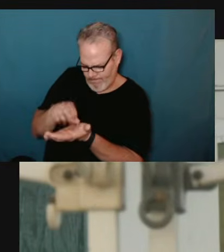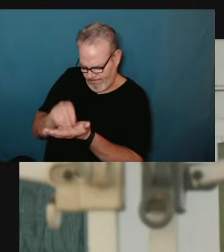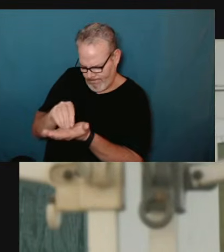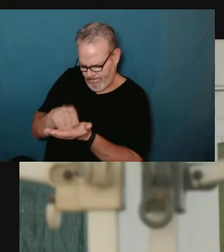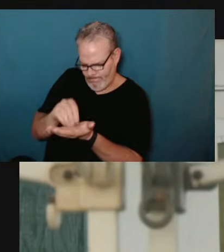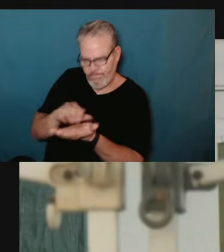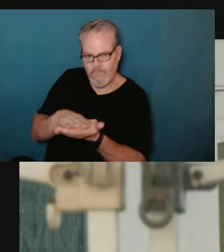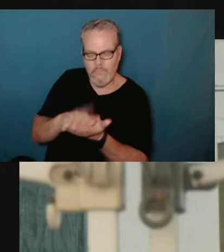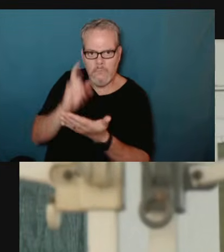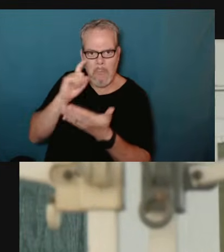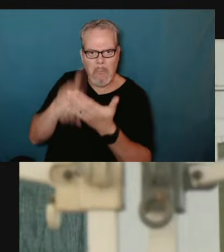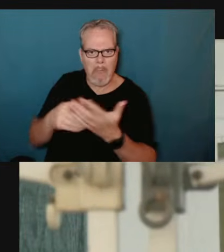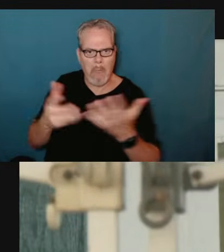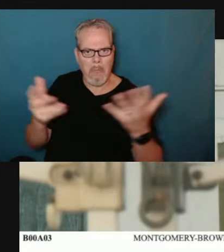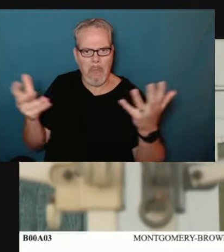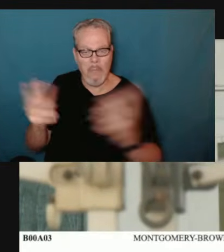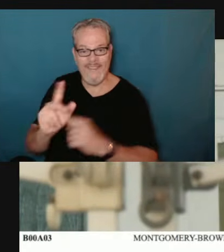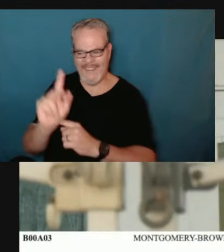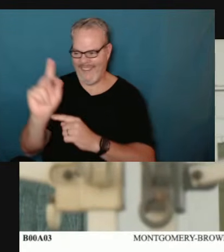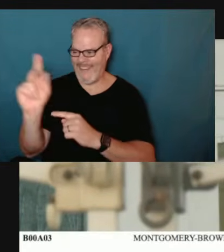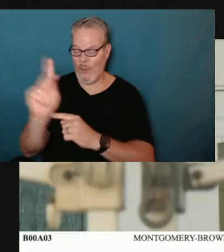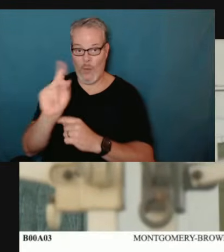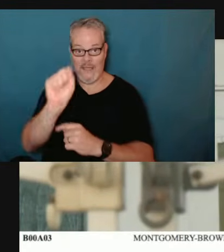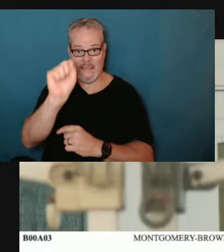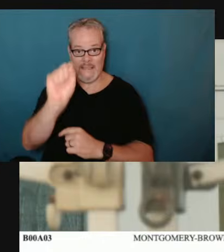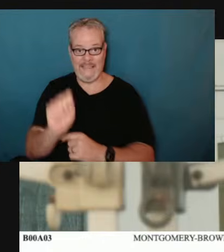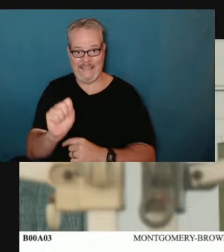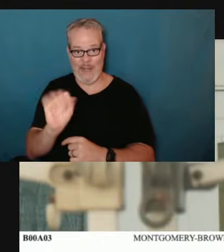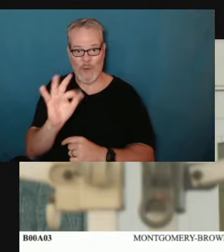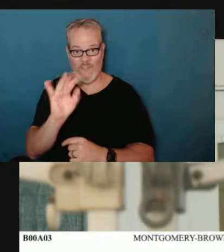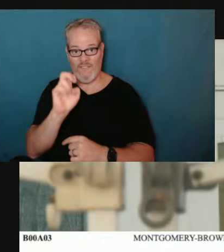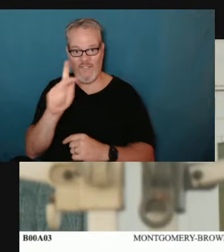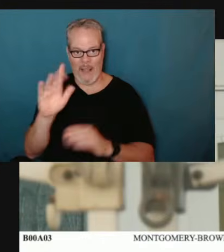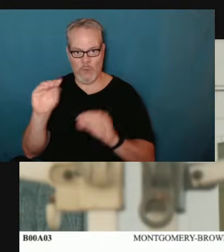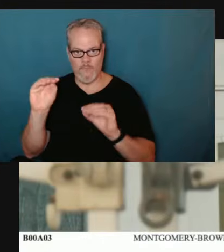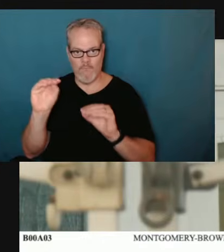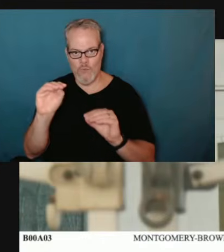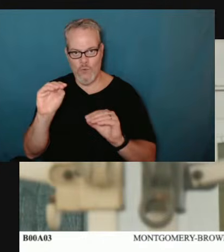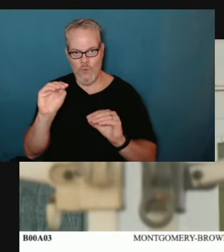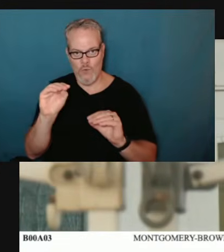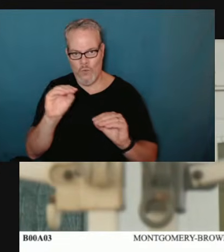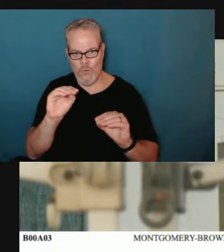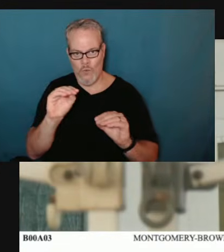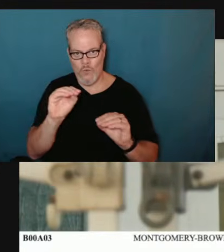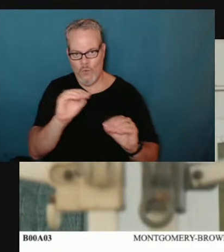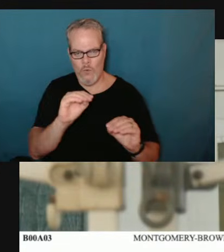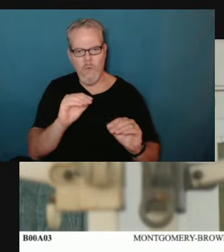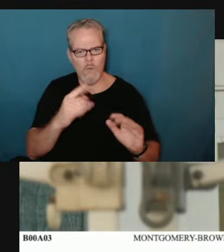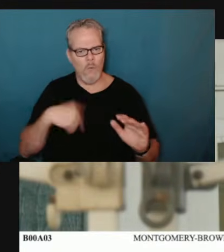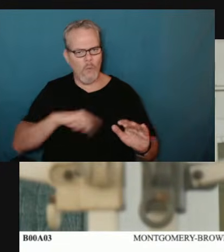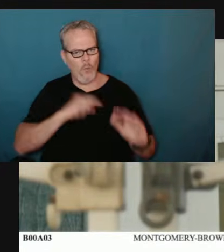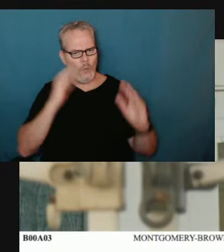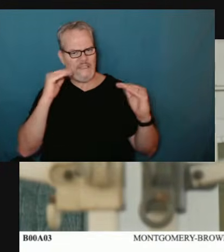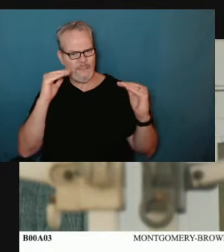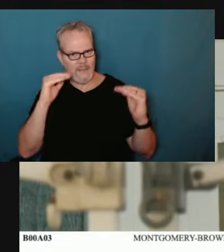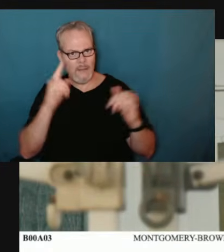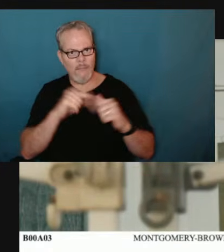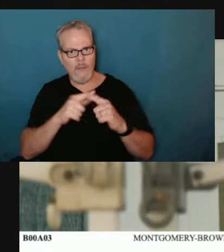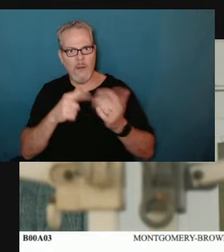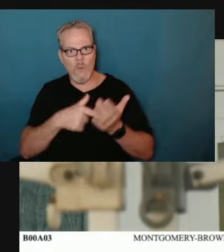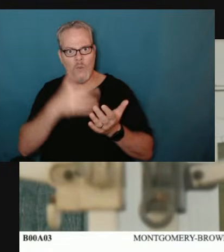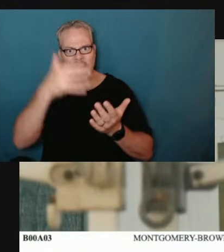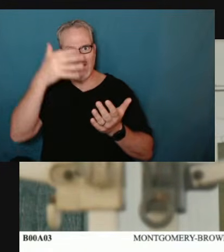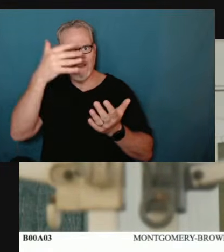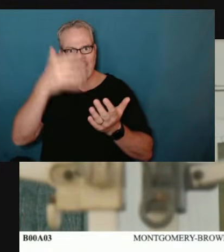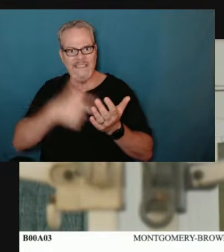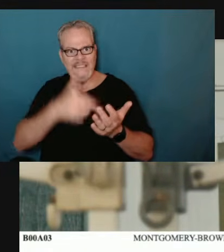was moving away as expected. But then every so often, every couple of years, it would actually accelerate.